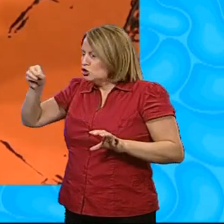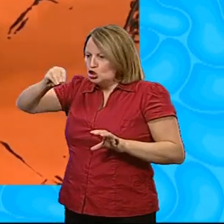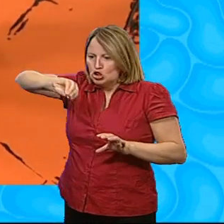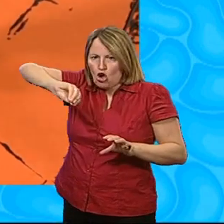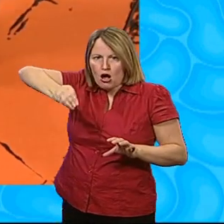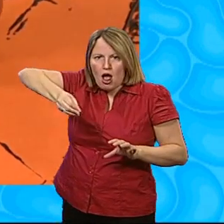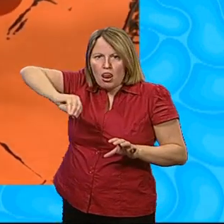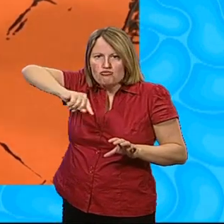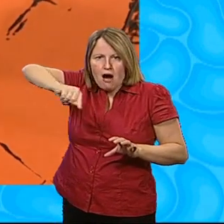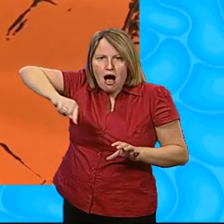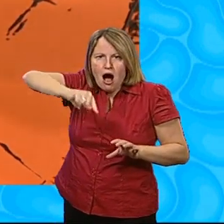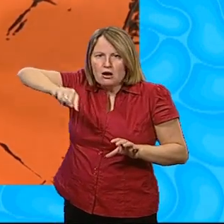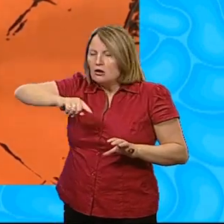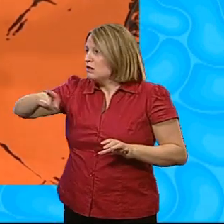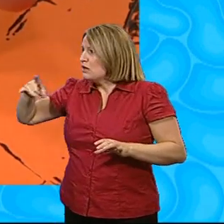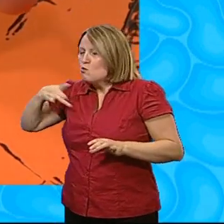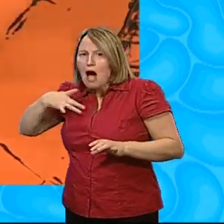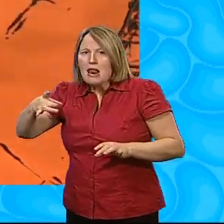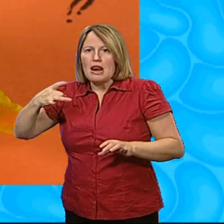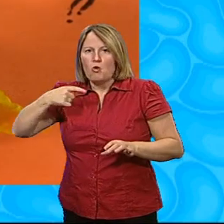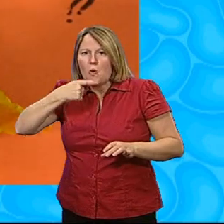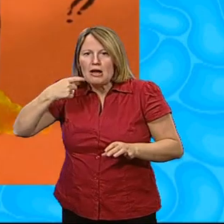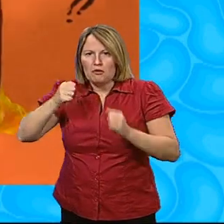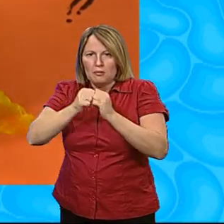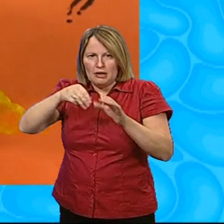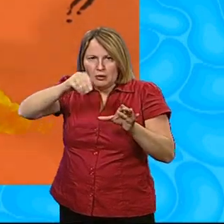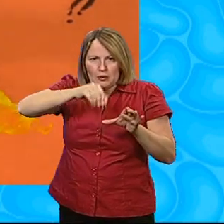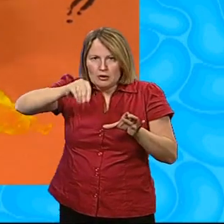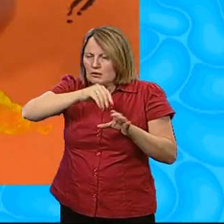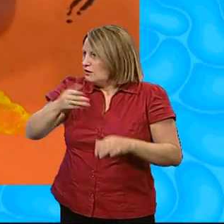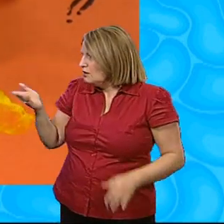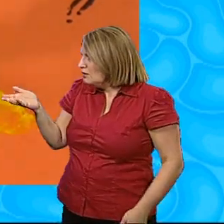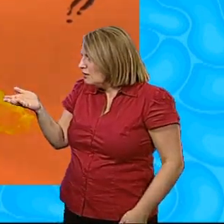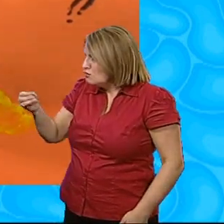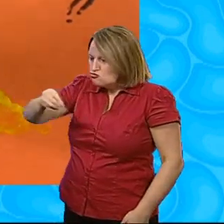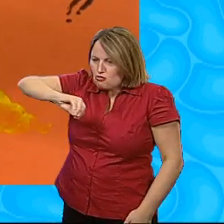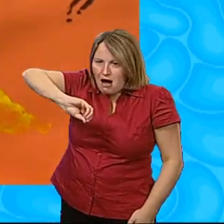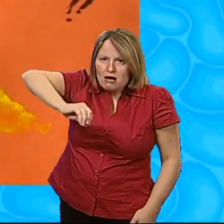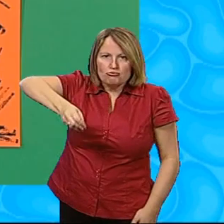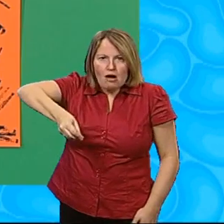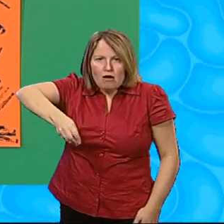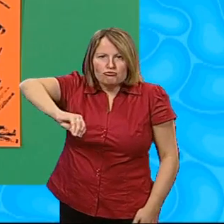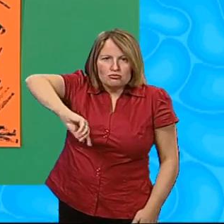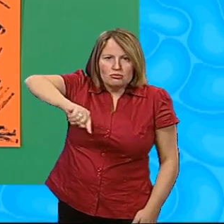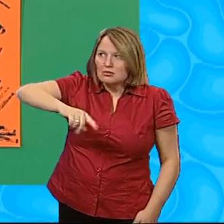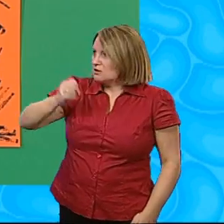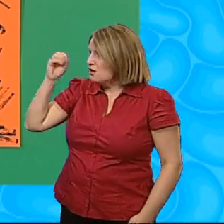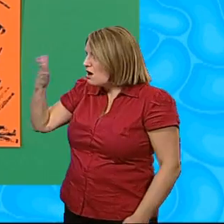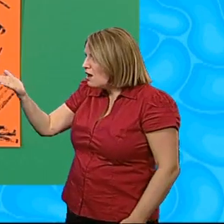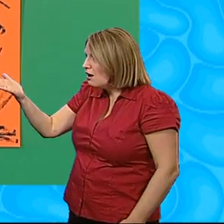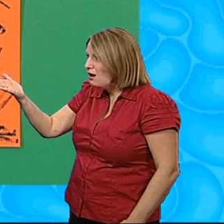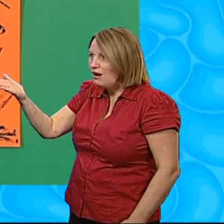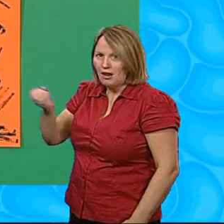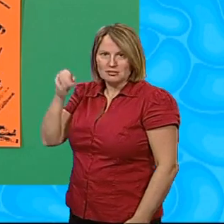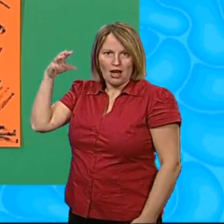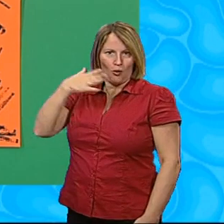of card to make a circle like this? Some yellow and some white. There we go, it's the